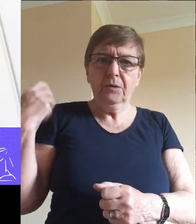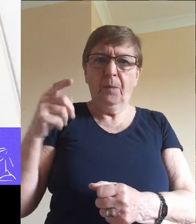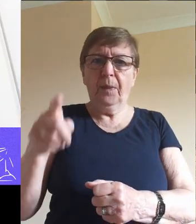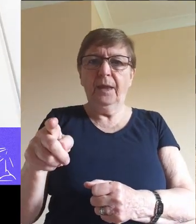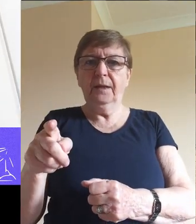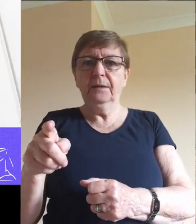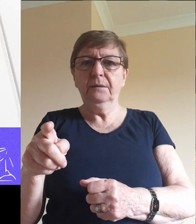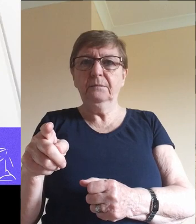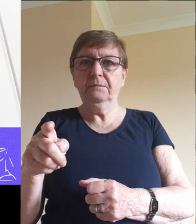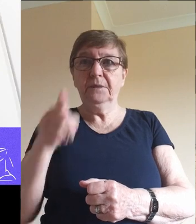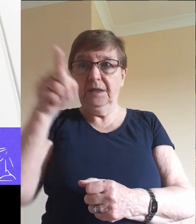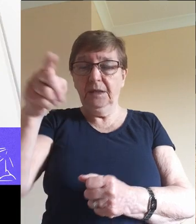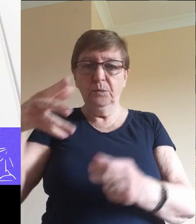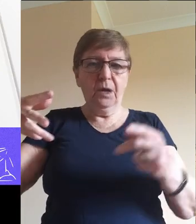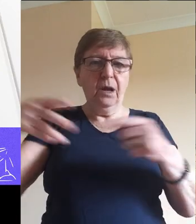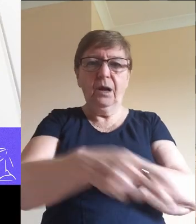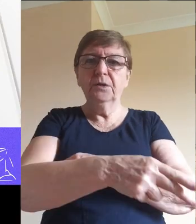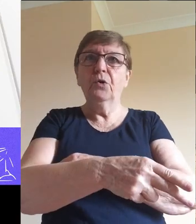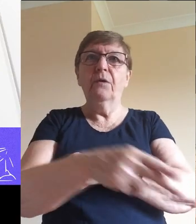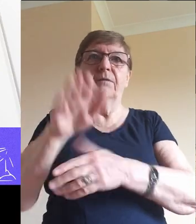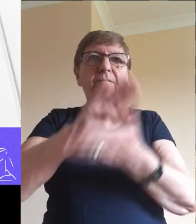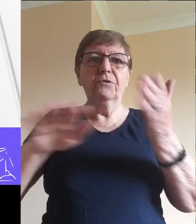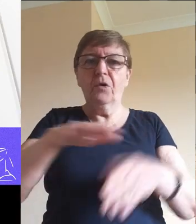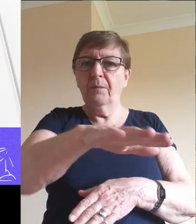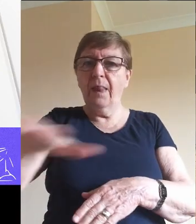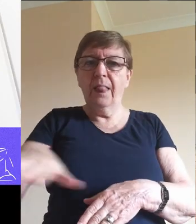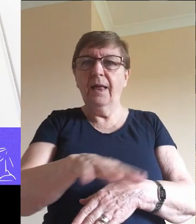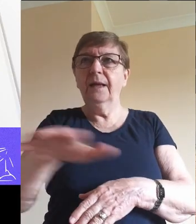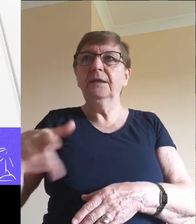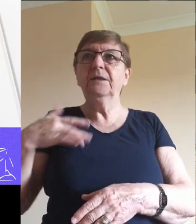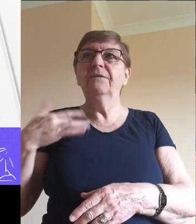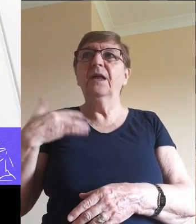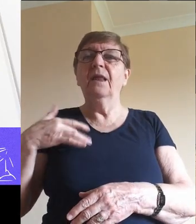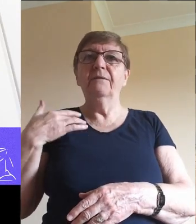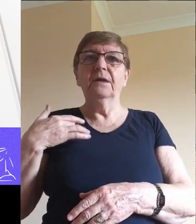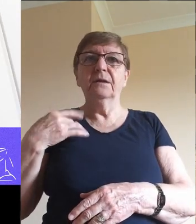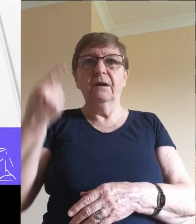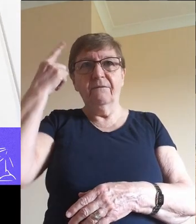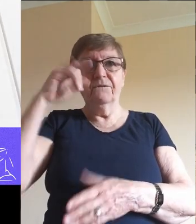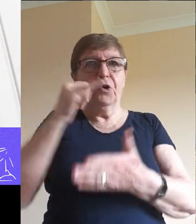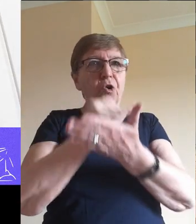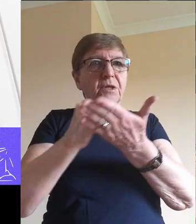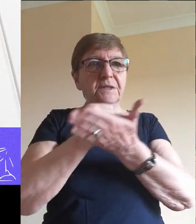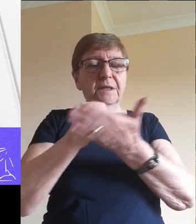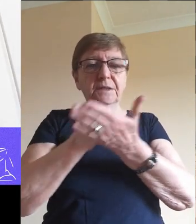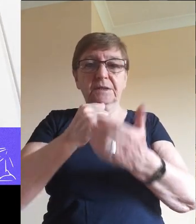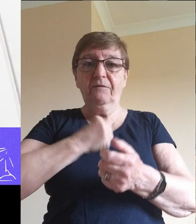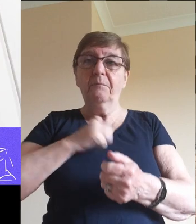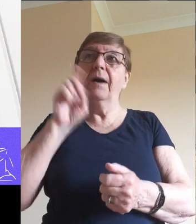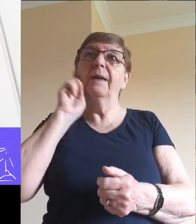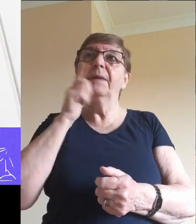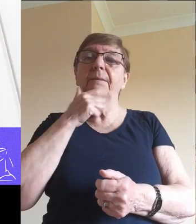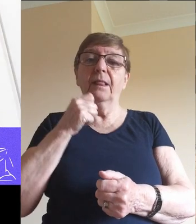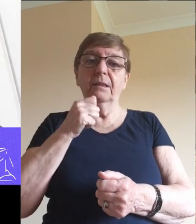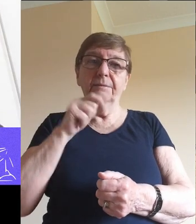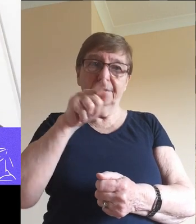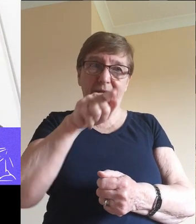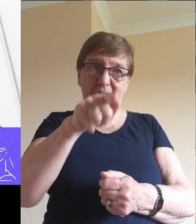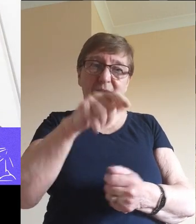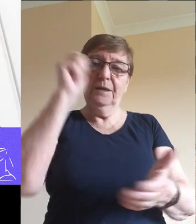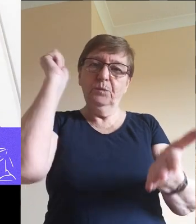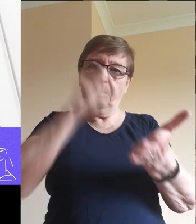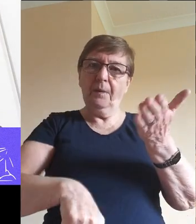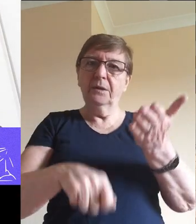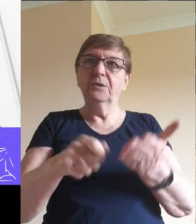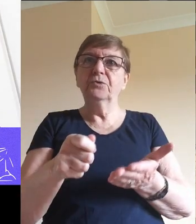For he was cut off from the land of the living. For the transgression of my people he was punished. He